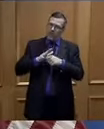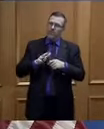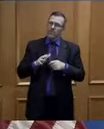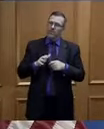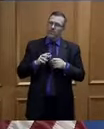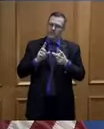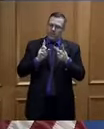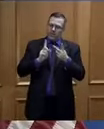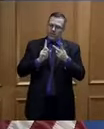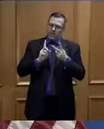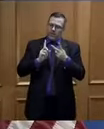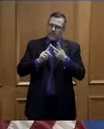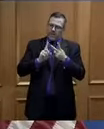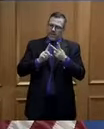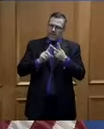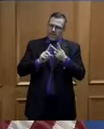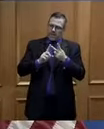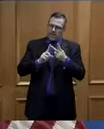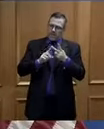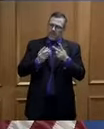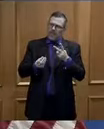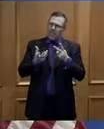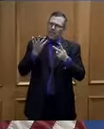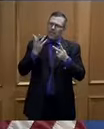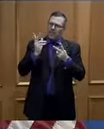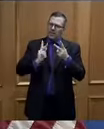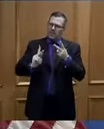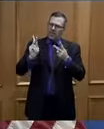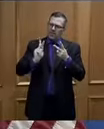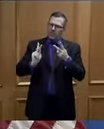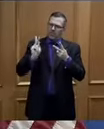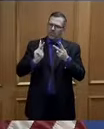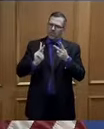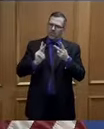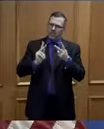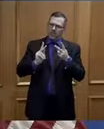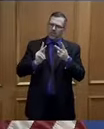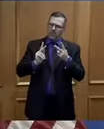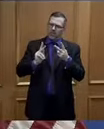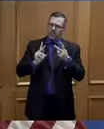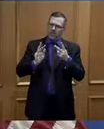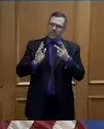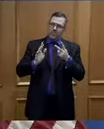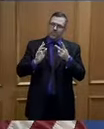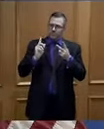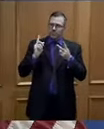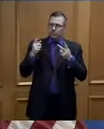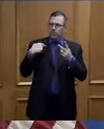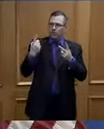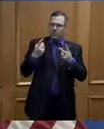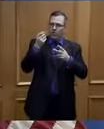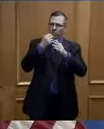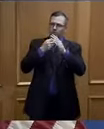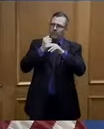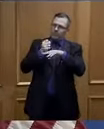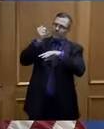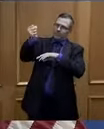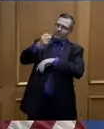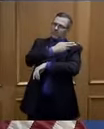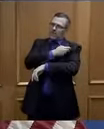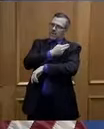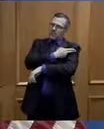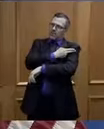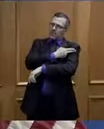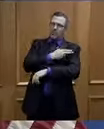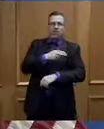And secondly, how many people have at this juncture been hospitalized? Dr.